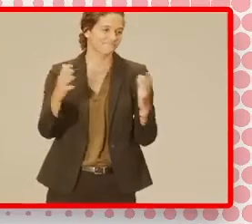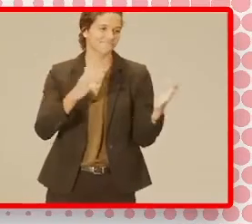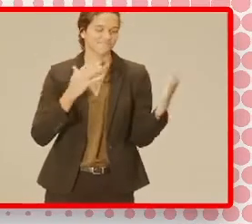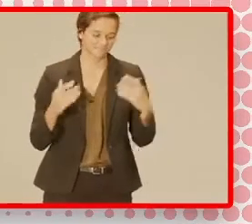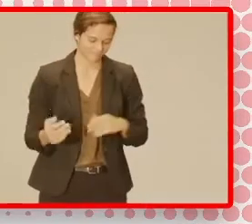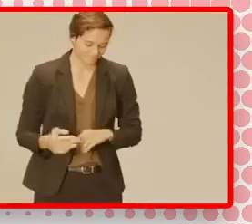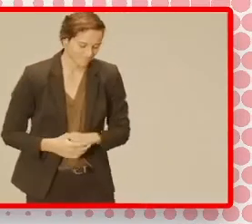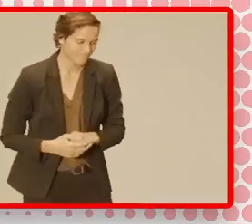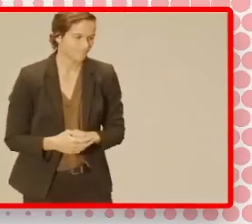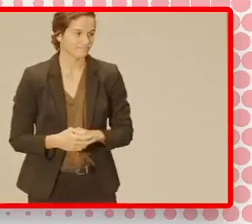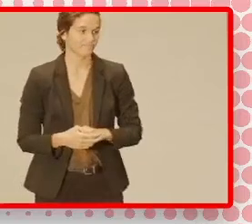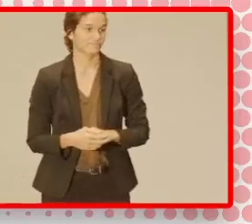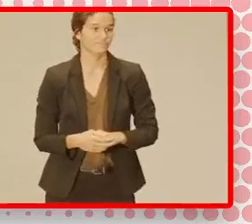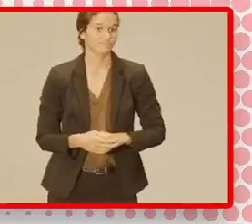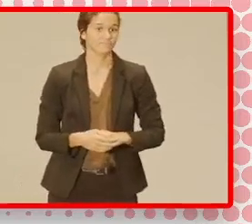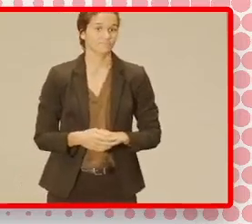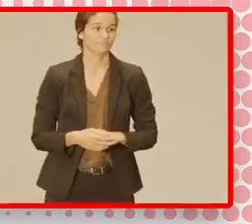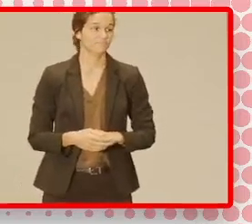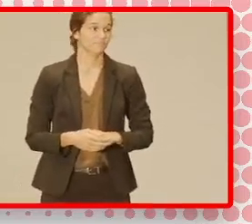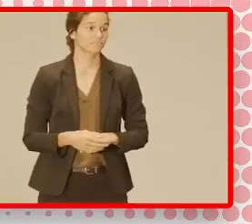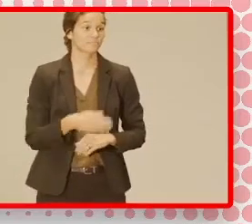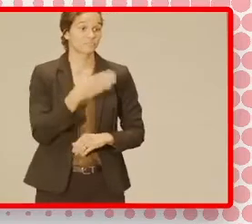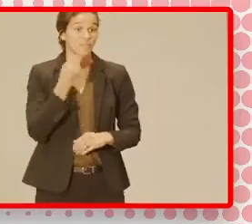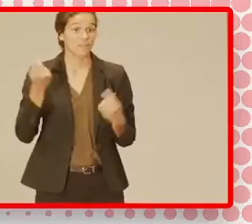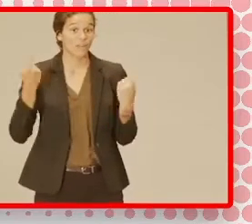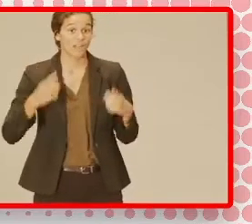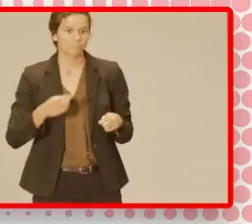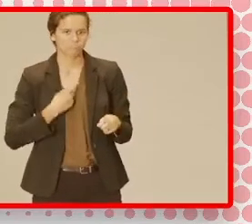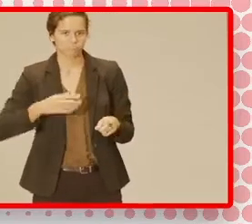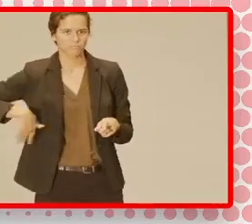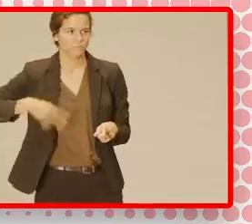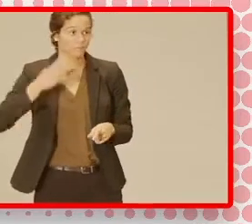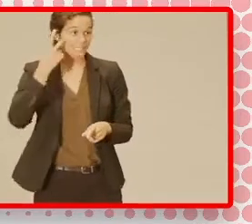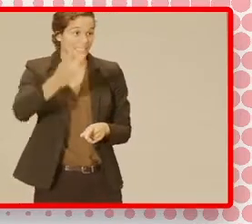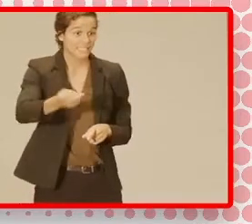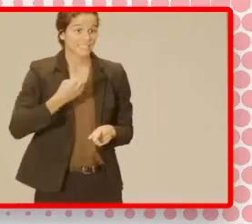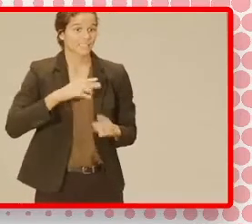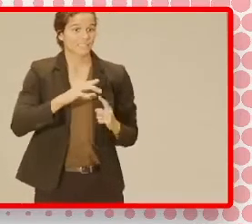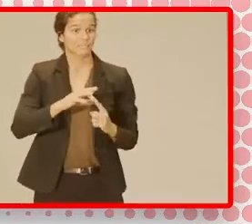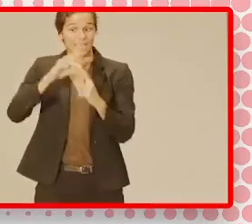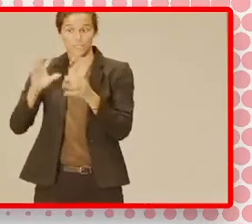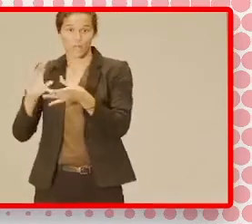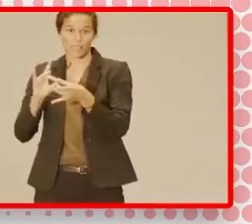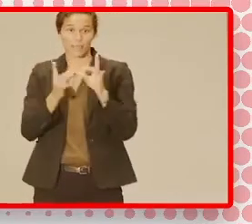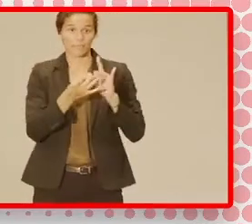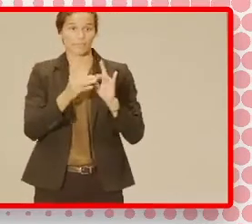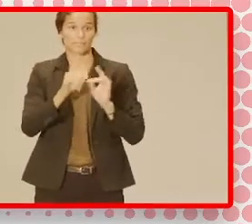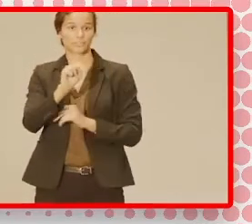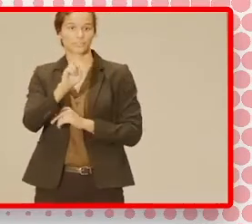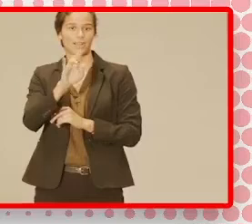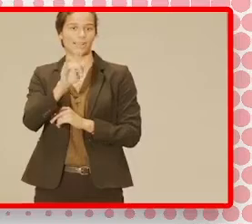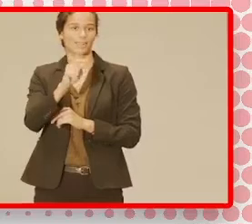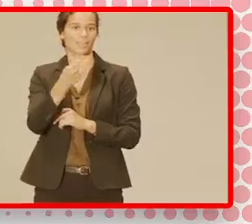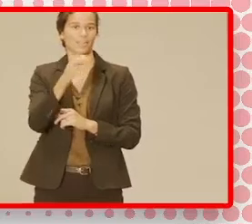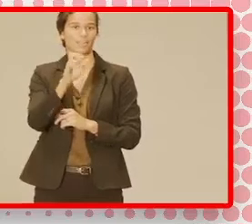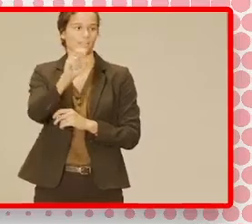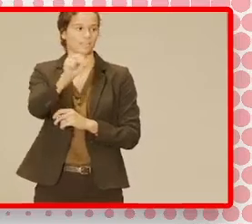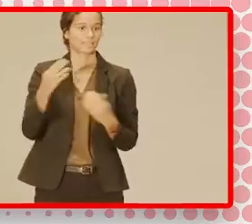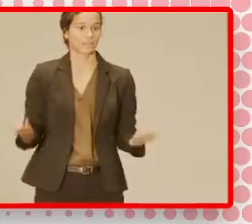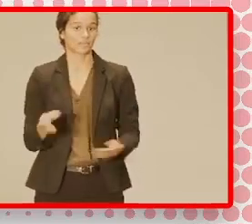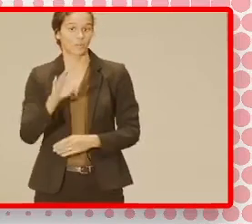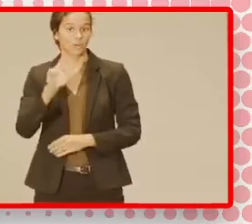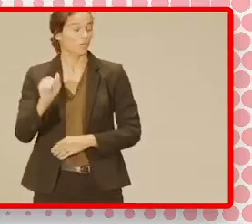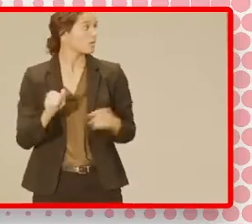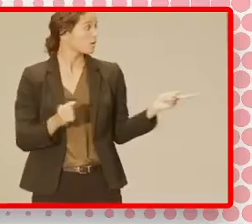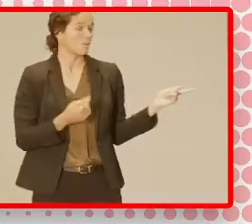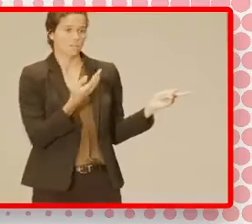Even better yet, if you've seen the latest Special Olympics triathlon races in Florida, there are 4 or 5 of his friends with Down syndrome who are